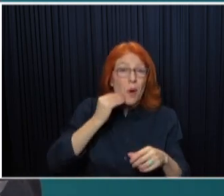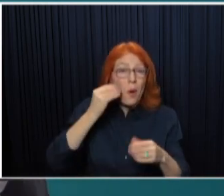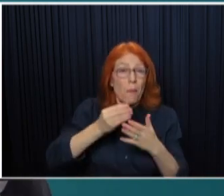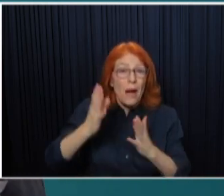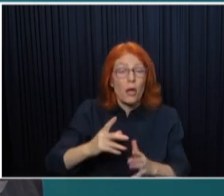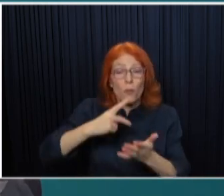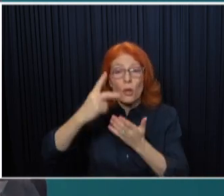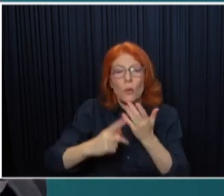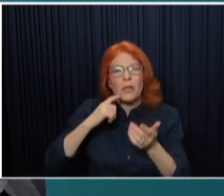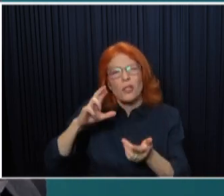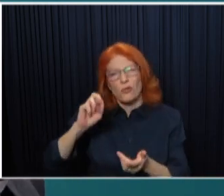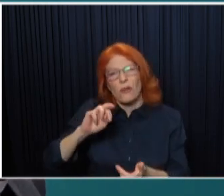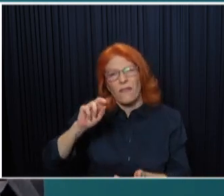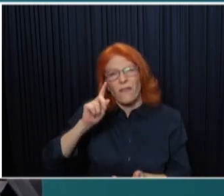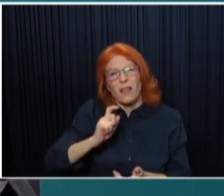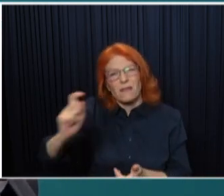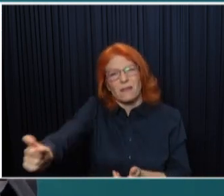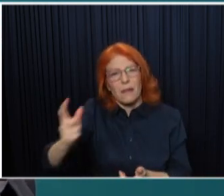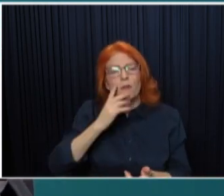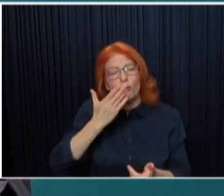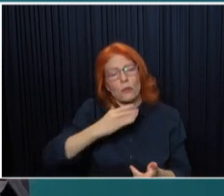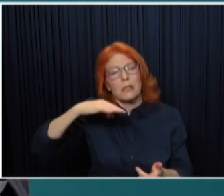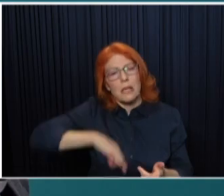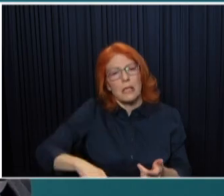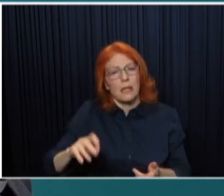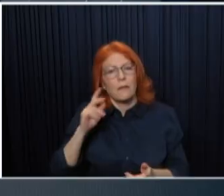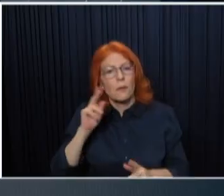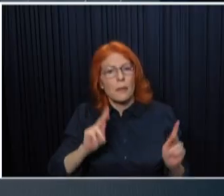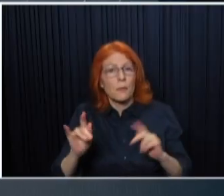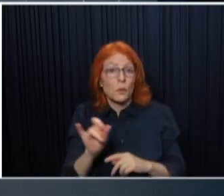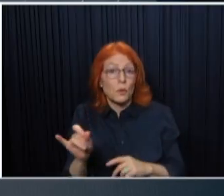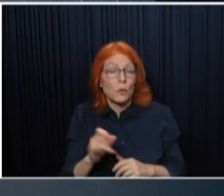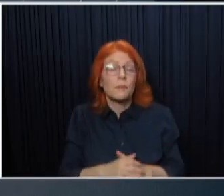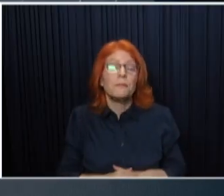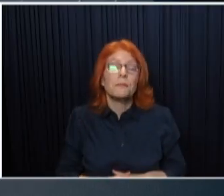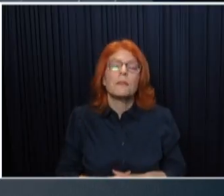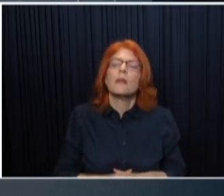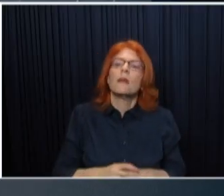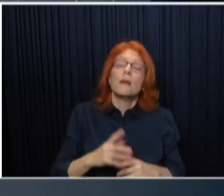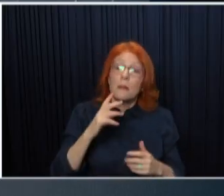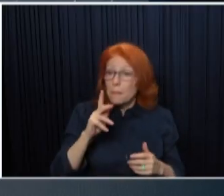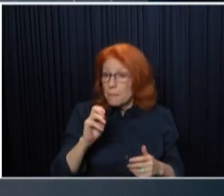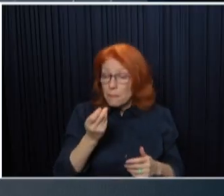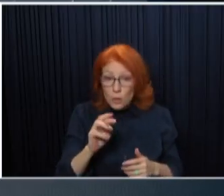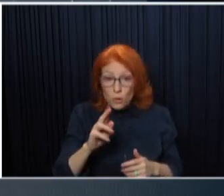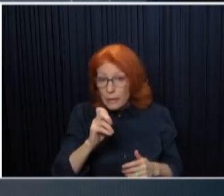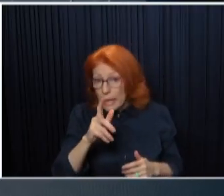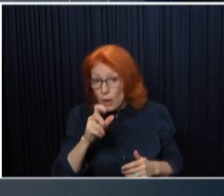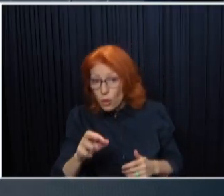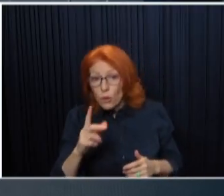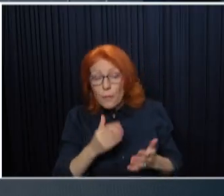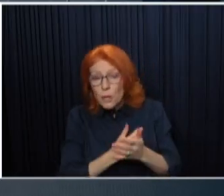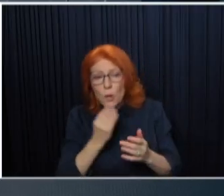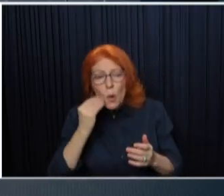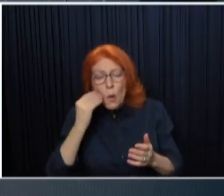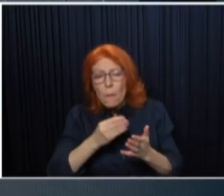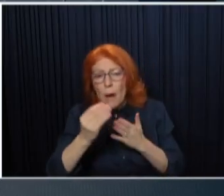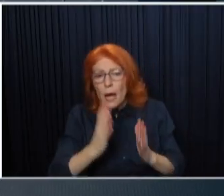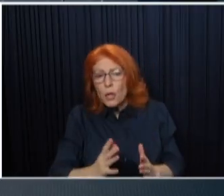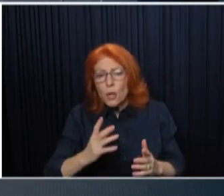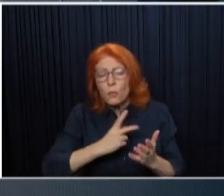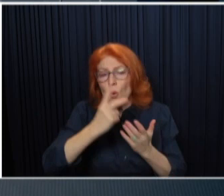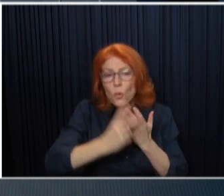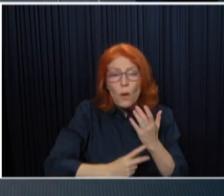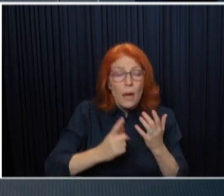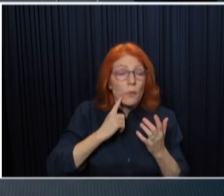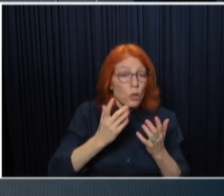programs as well. That's a good incentive for folks. Mr. Keeler, would you like to elaborate on what you said earlier about new home buyer programs?